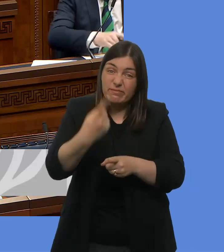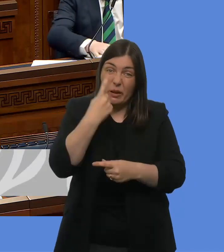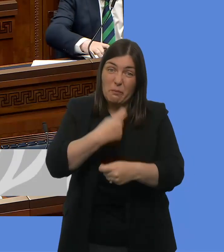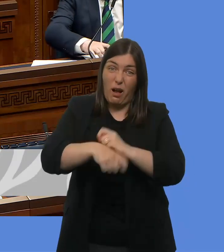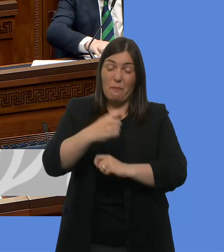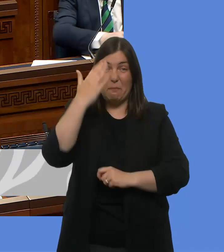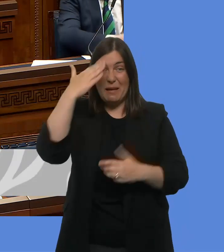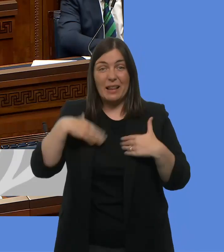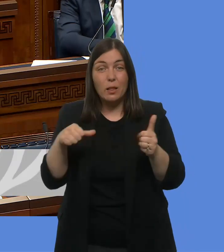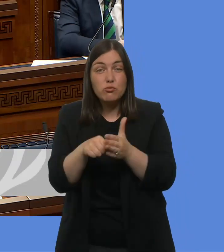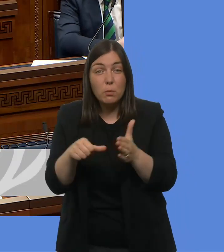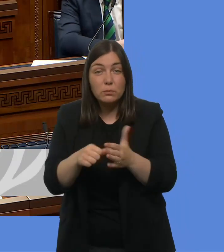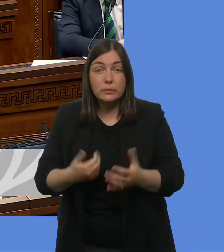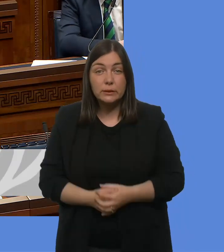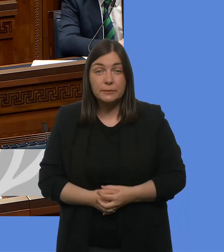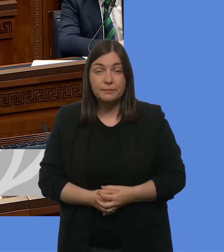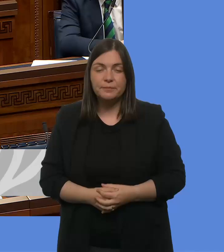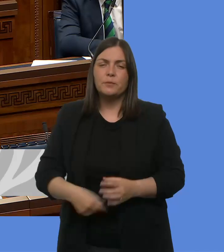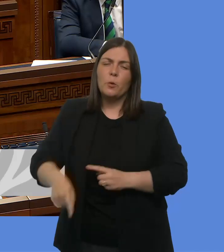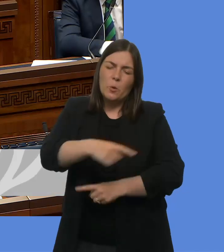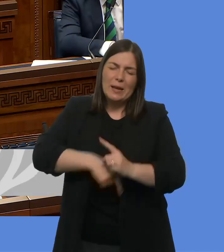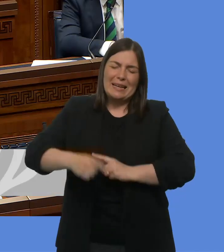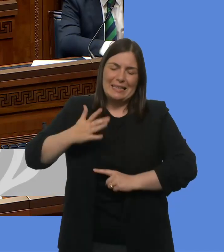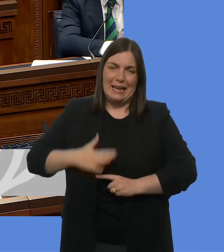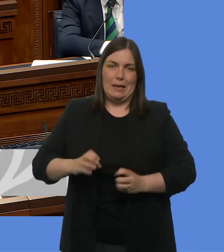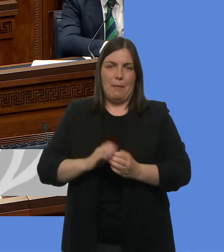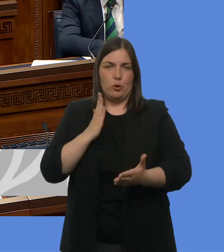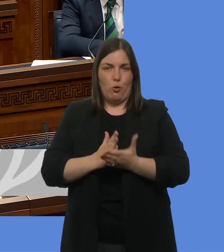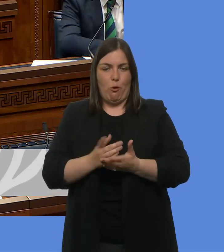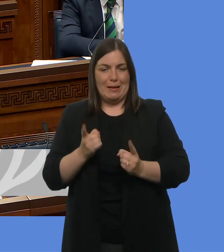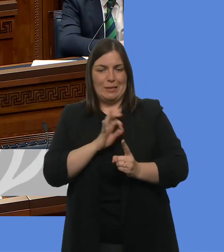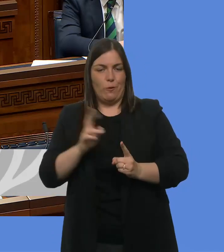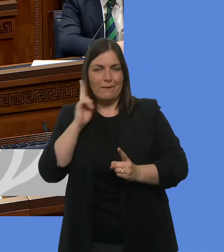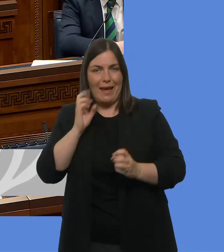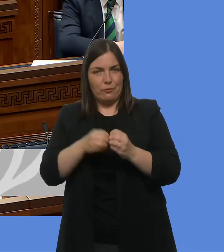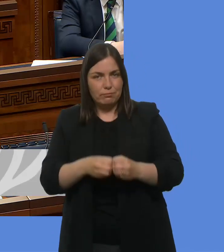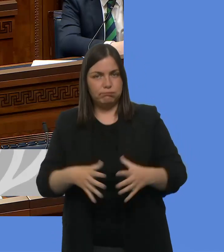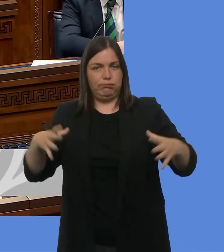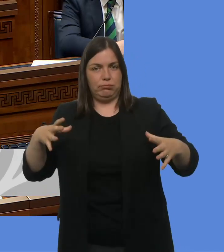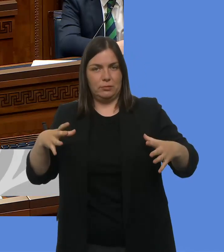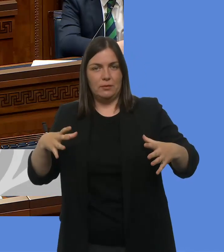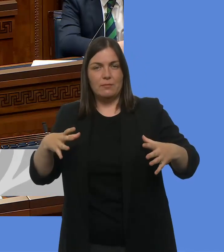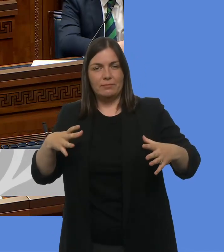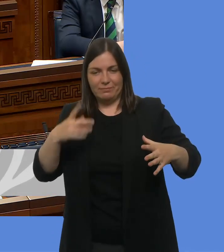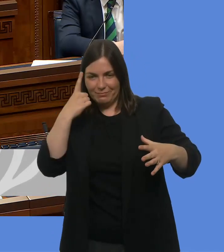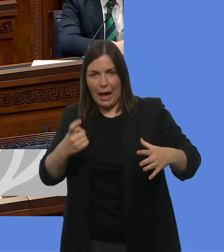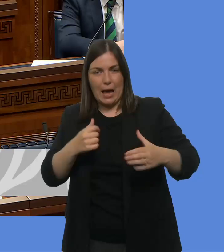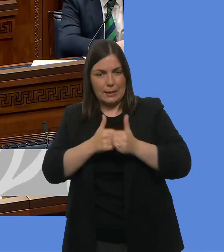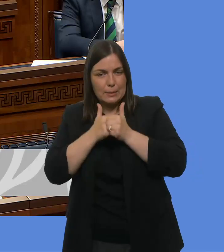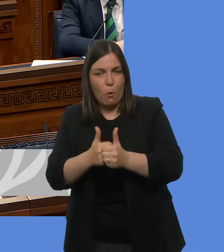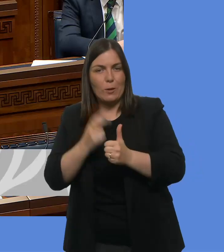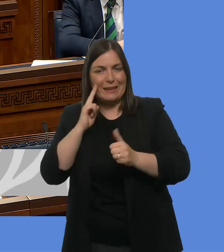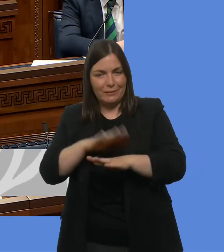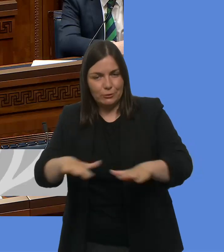of the deaf workforce and ensuring that every deaf child and their family has timely access to specialist professionals, Northern Ireland can create